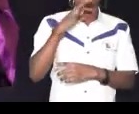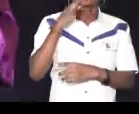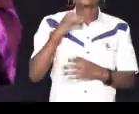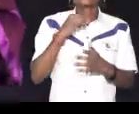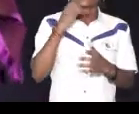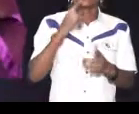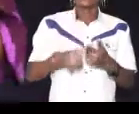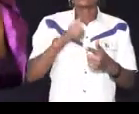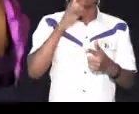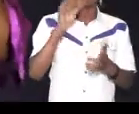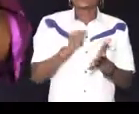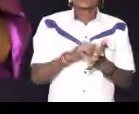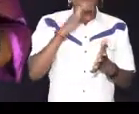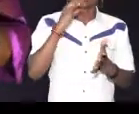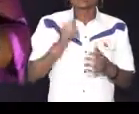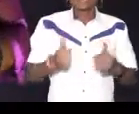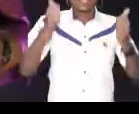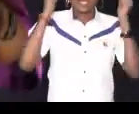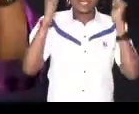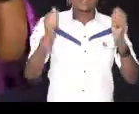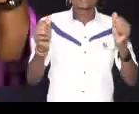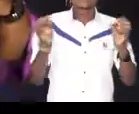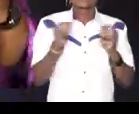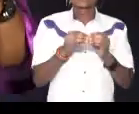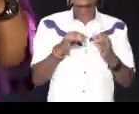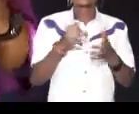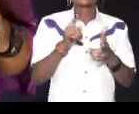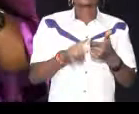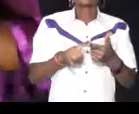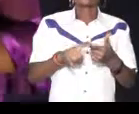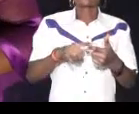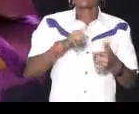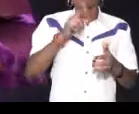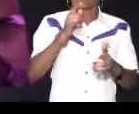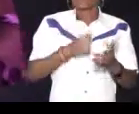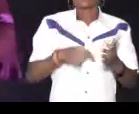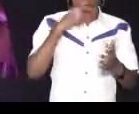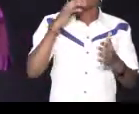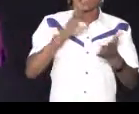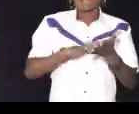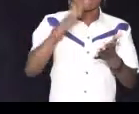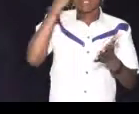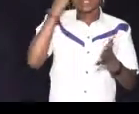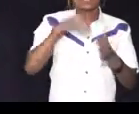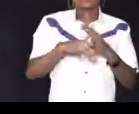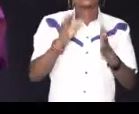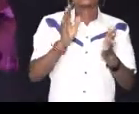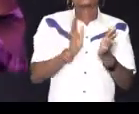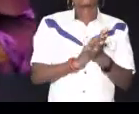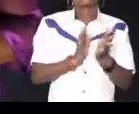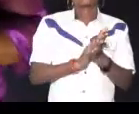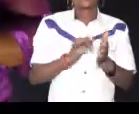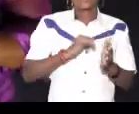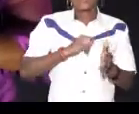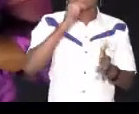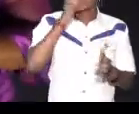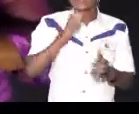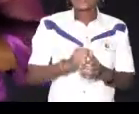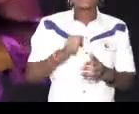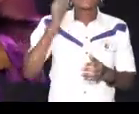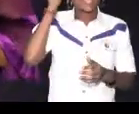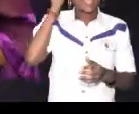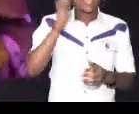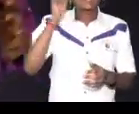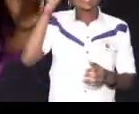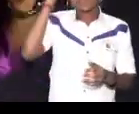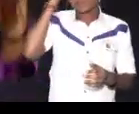It is to ensure that you are academically engaged in addition to what you're learning in school. I am Auntie Fumi, your English Studies